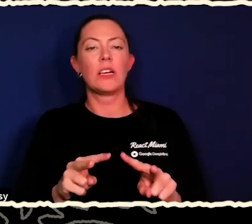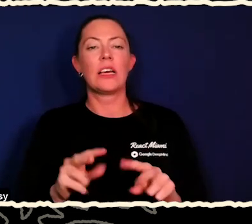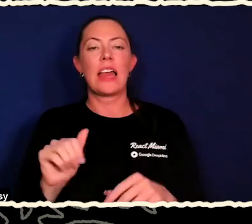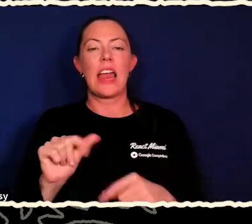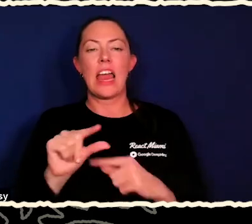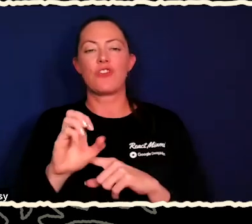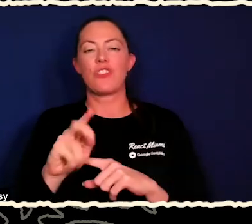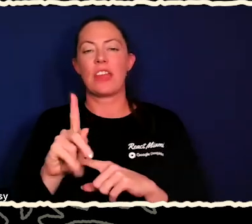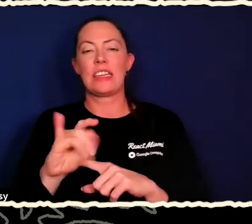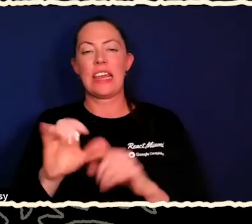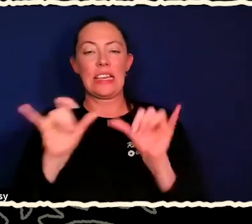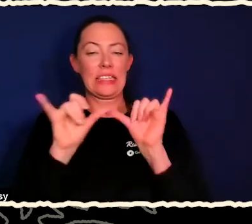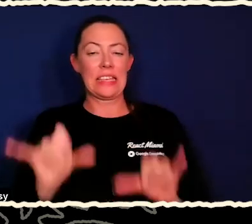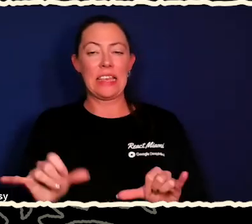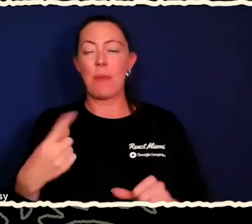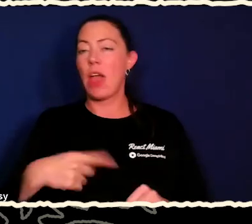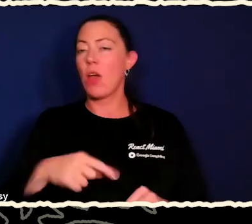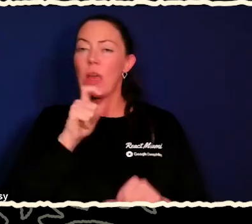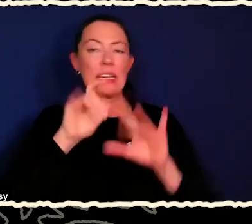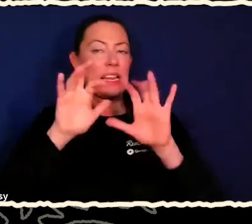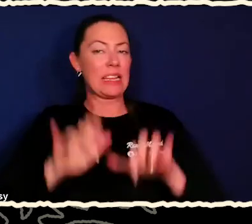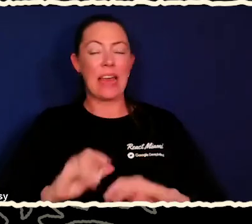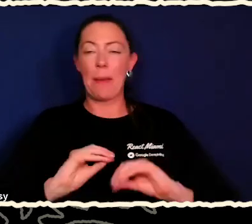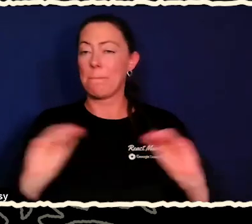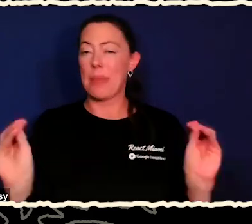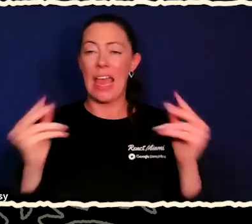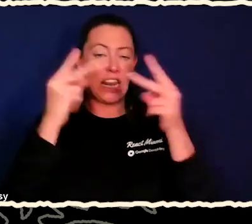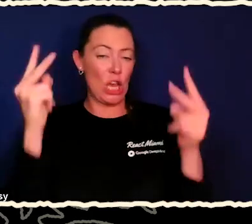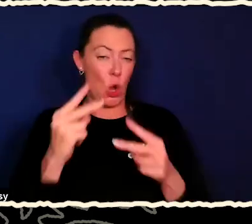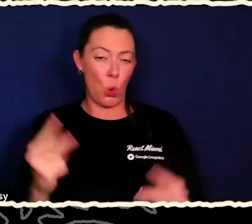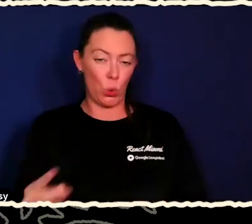code. Let that sink in.